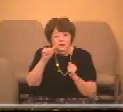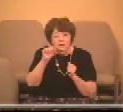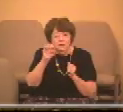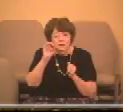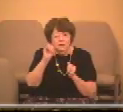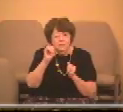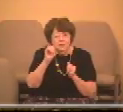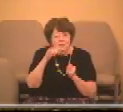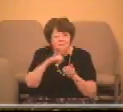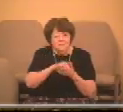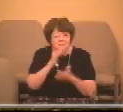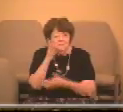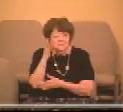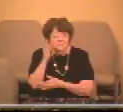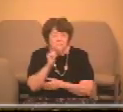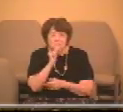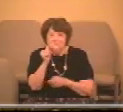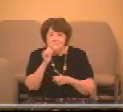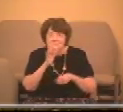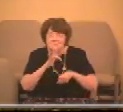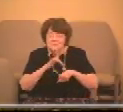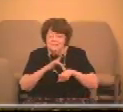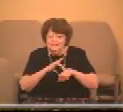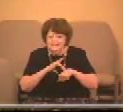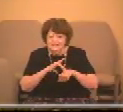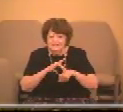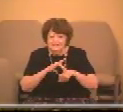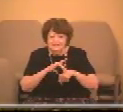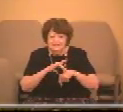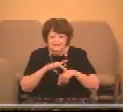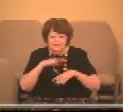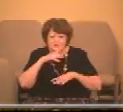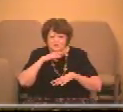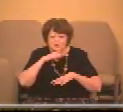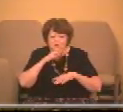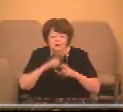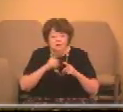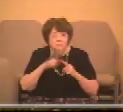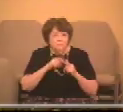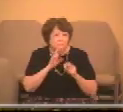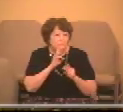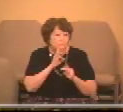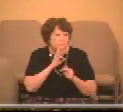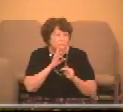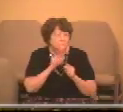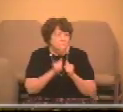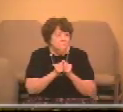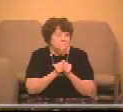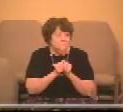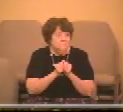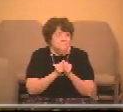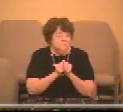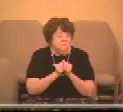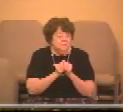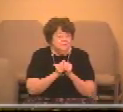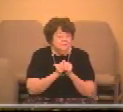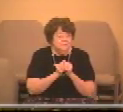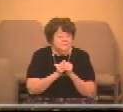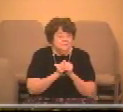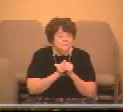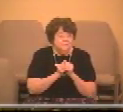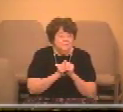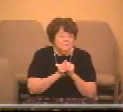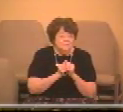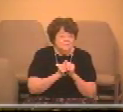the ground. You catch that? It may not be as easy to see, but there is space between the water and the bottom of that dead